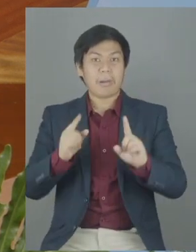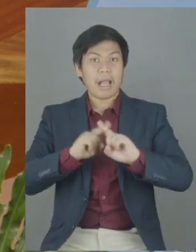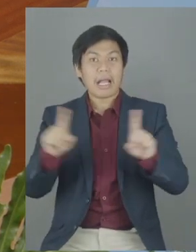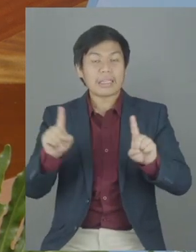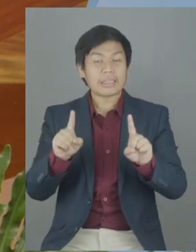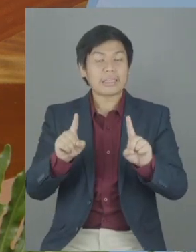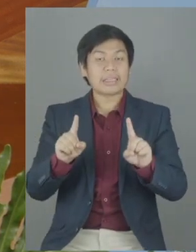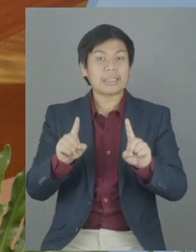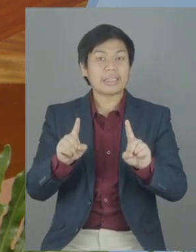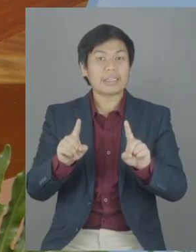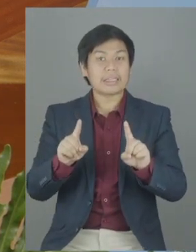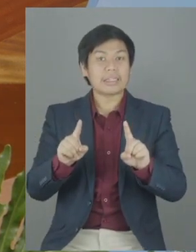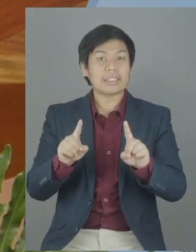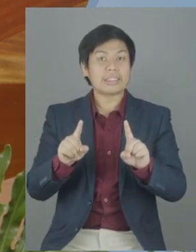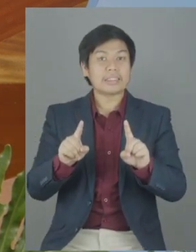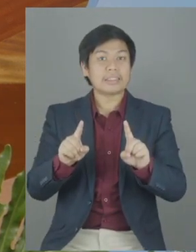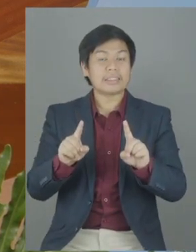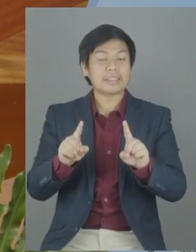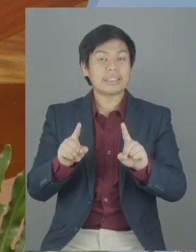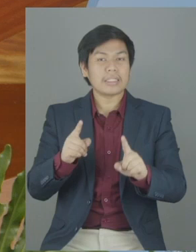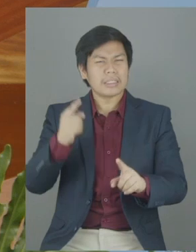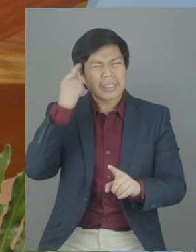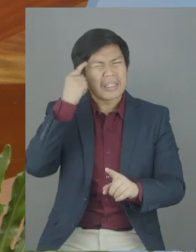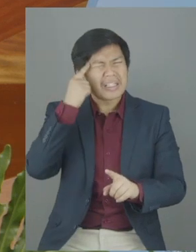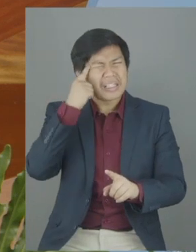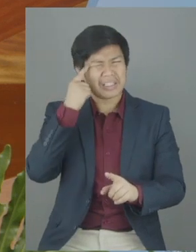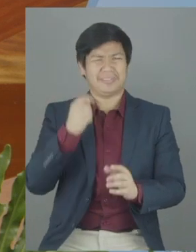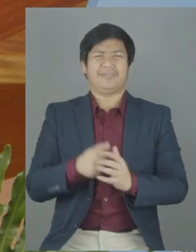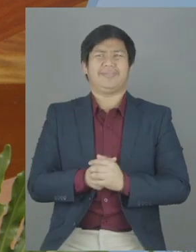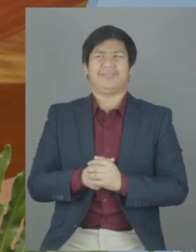But you might be thinking,